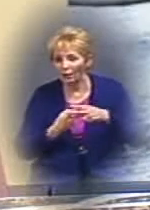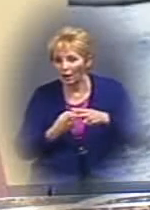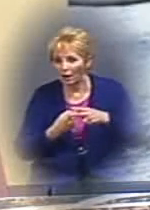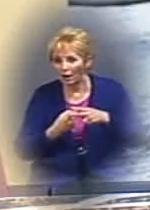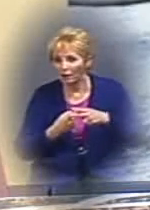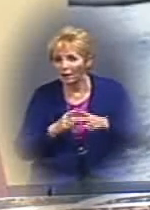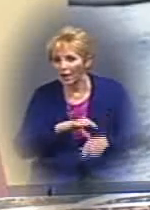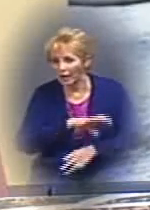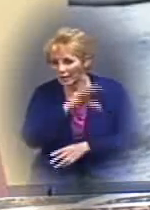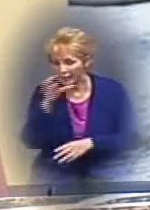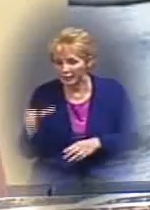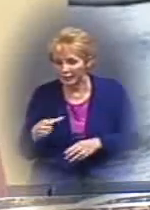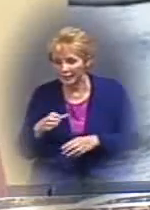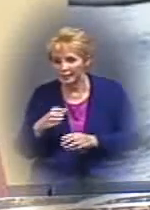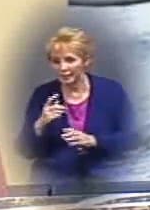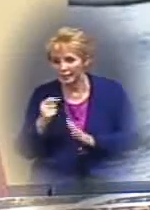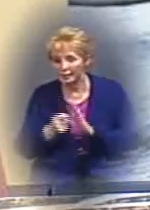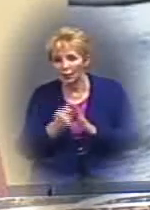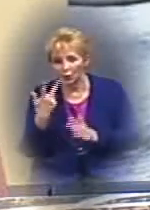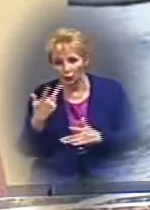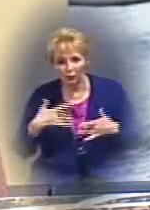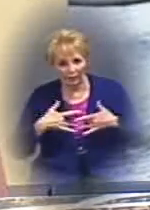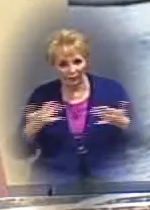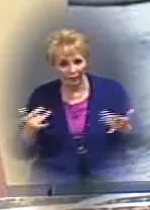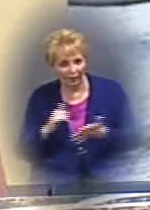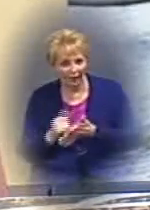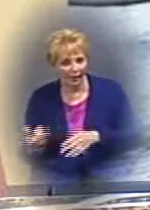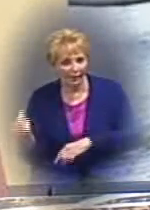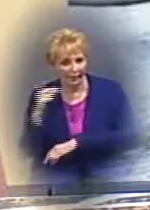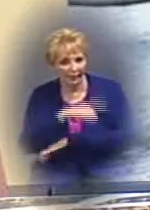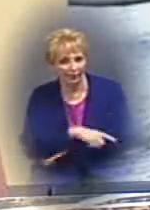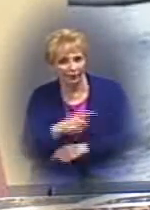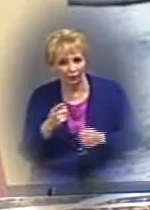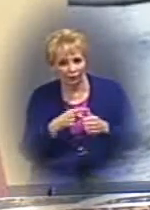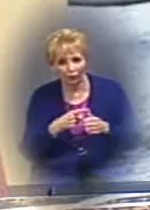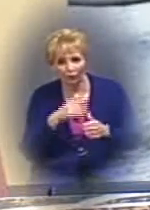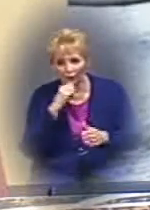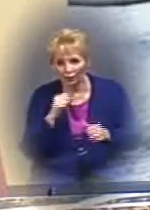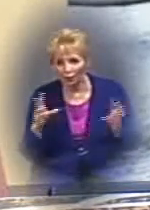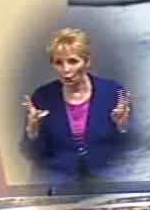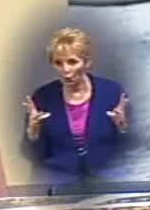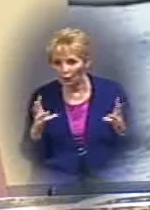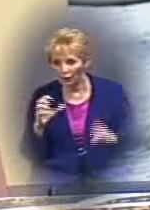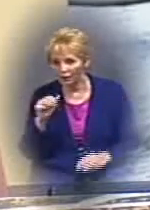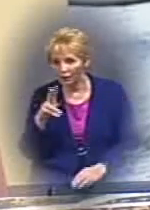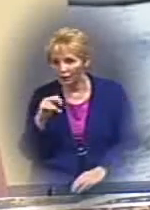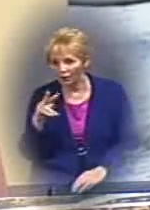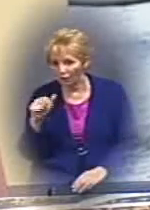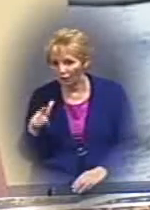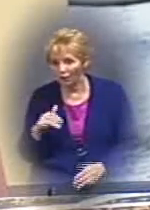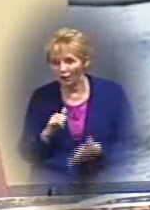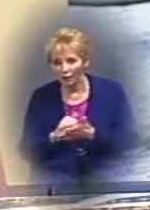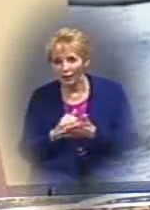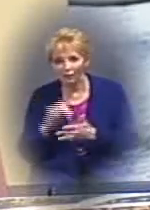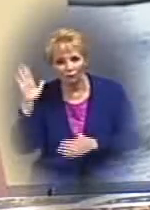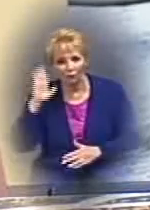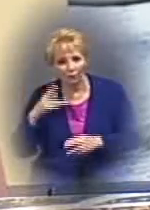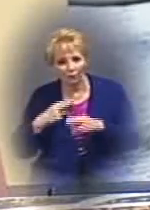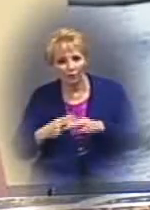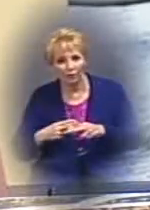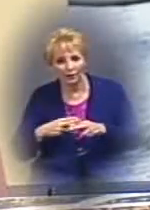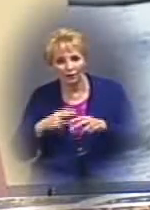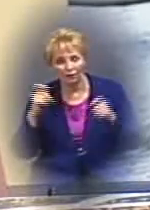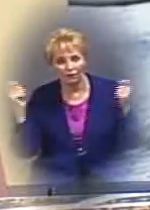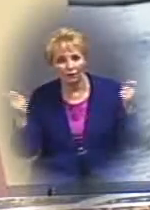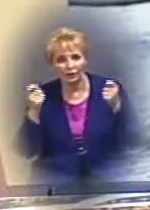holiday season, and there's 3 events happening that day. The first one is the Winter Carnival, which was formerly known as the Festival